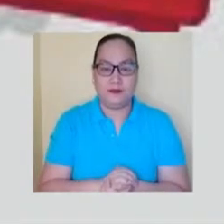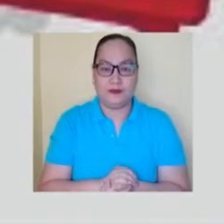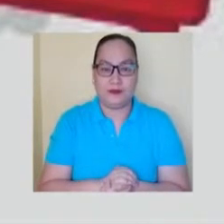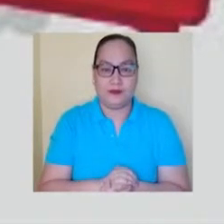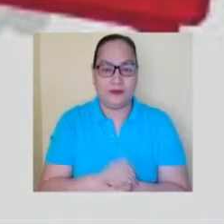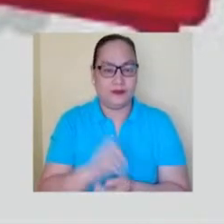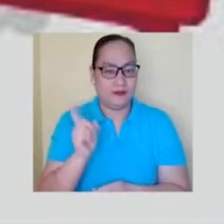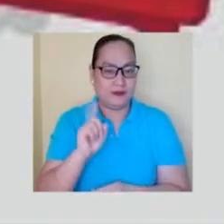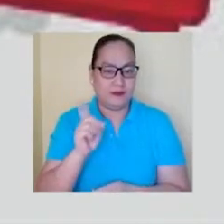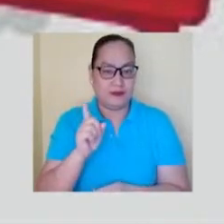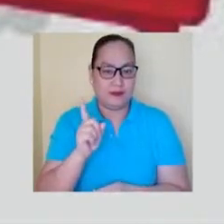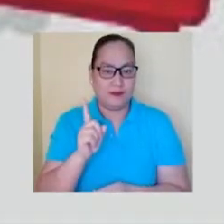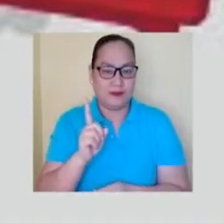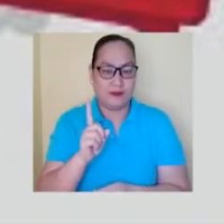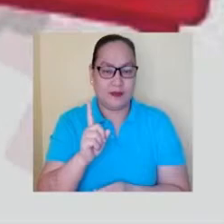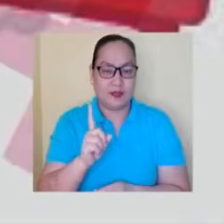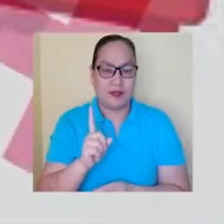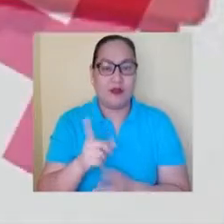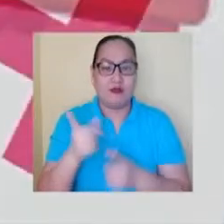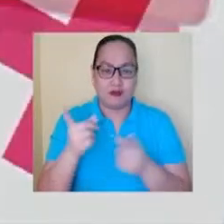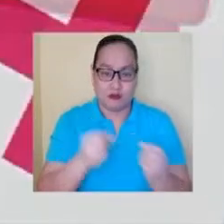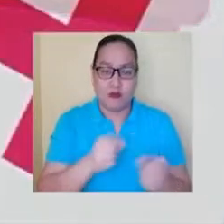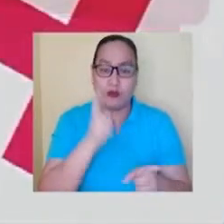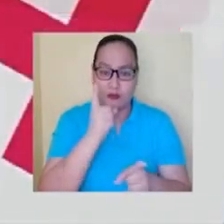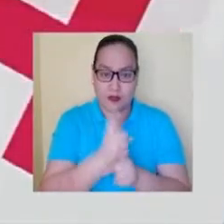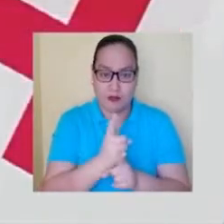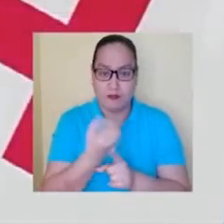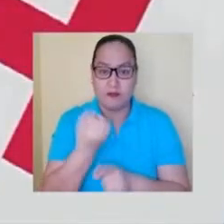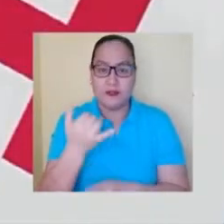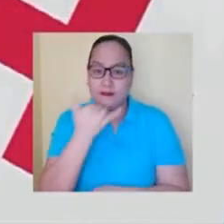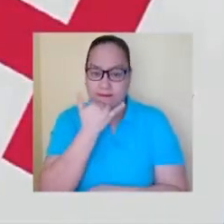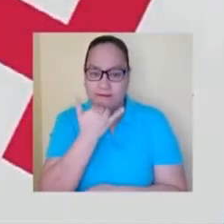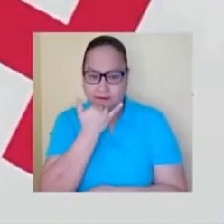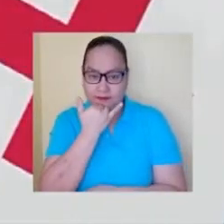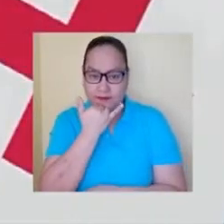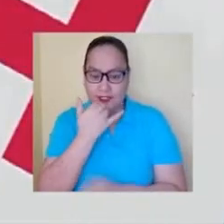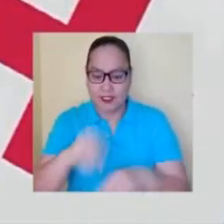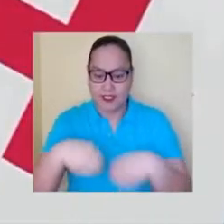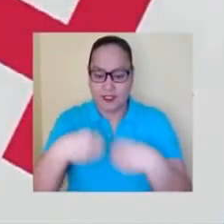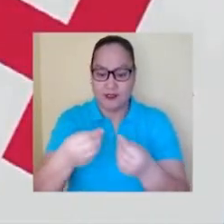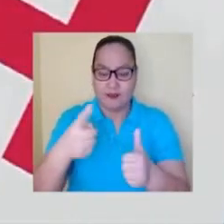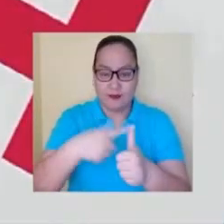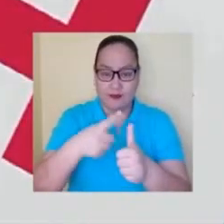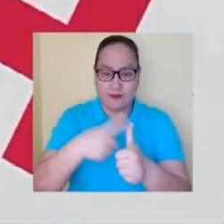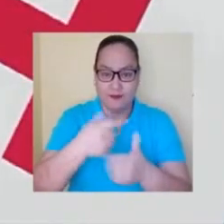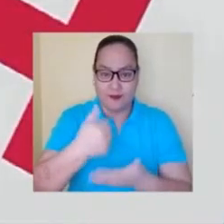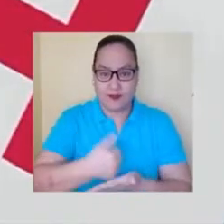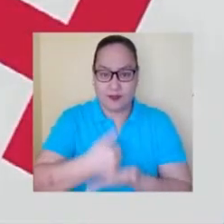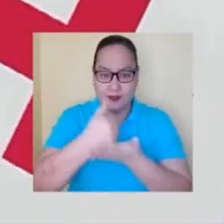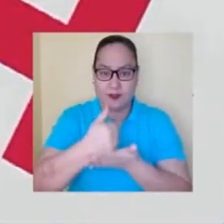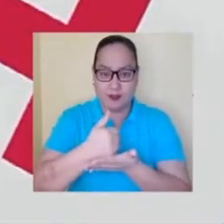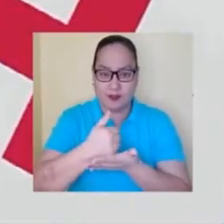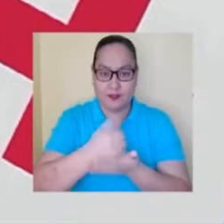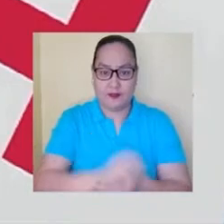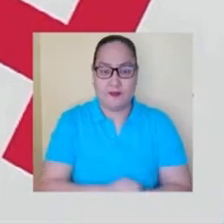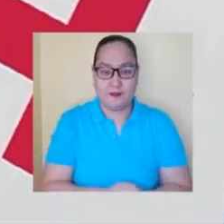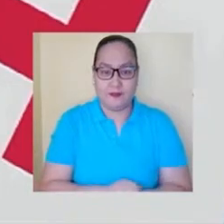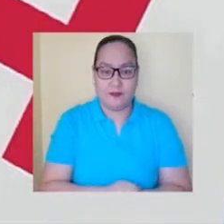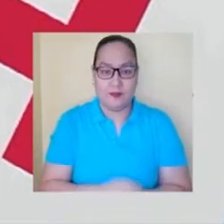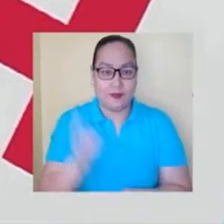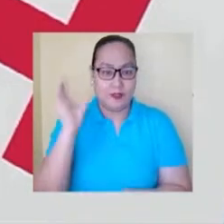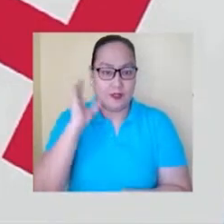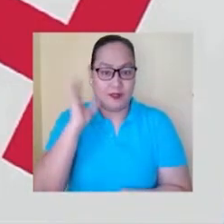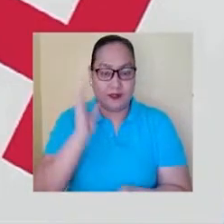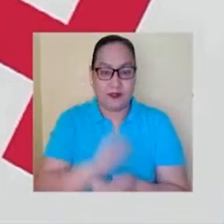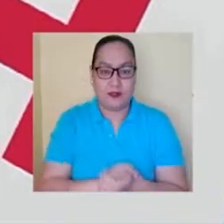What are the do's and don'ts in giving first aid? Let us listen to the opinion of Paolo Nilo,